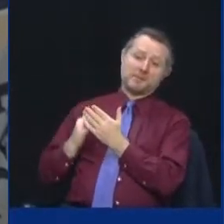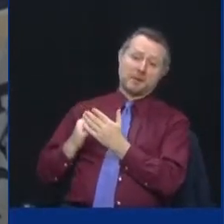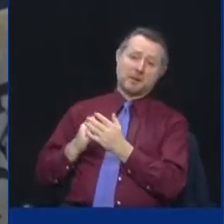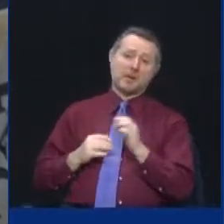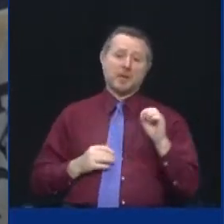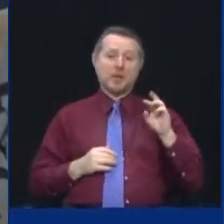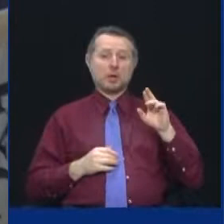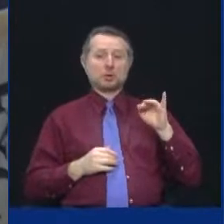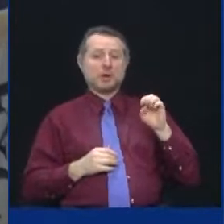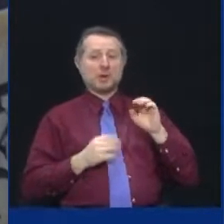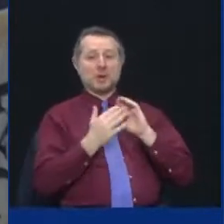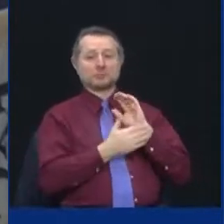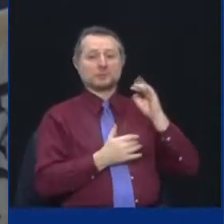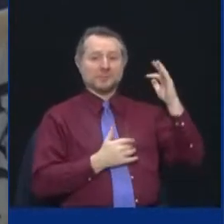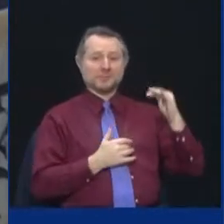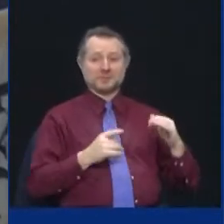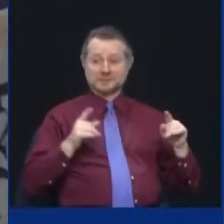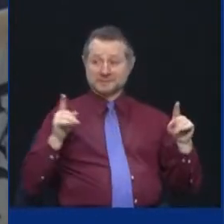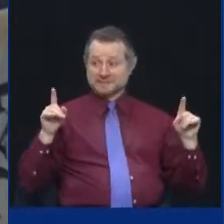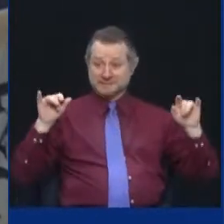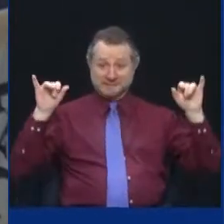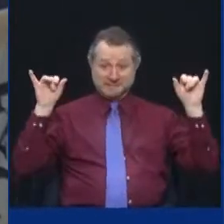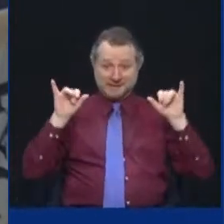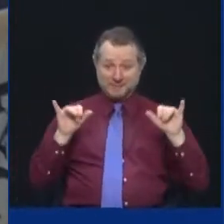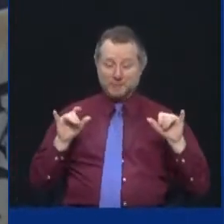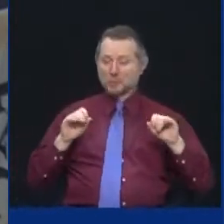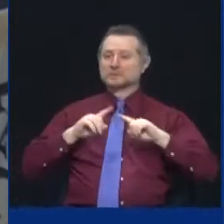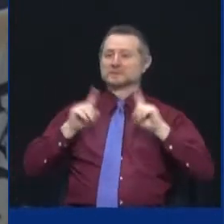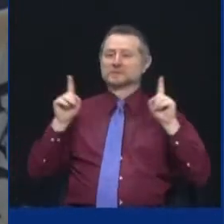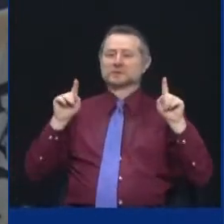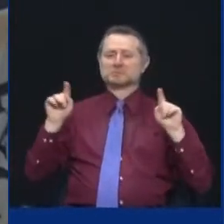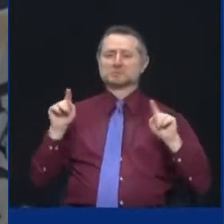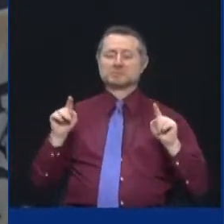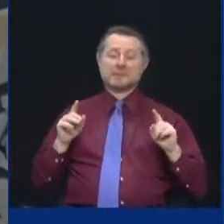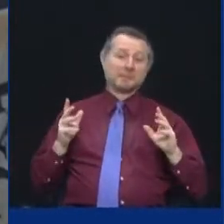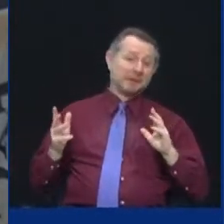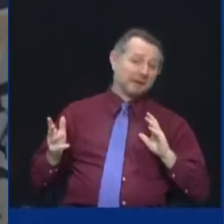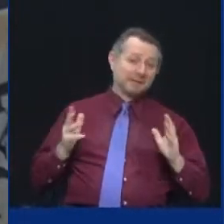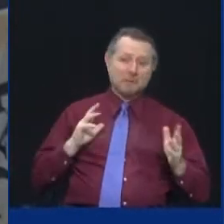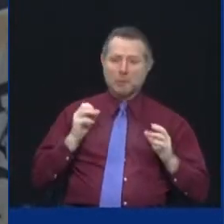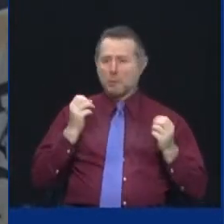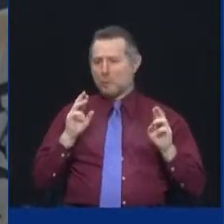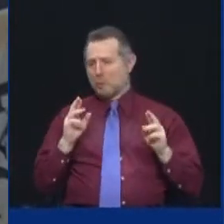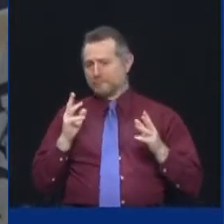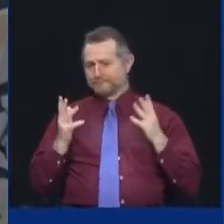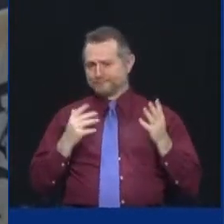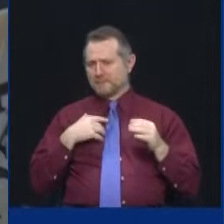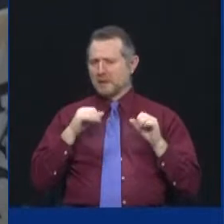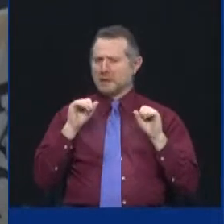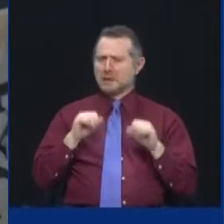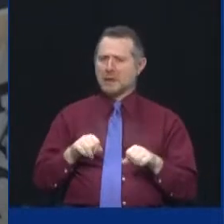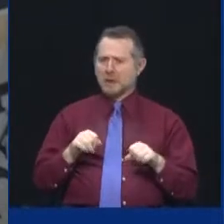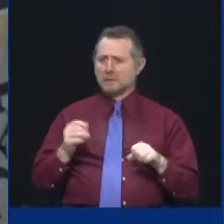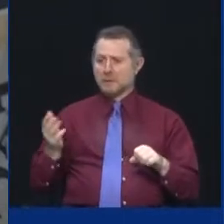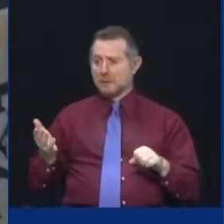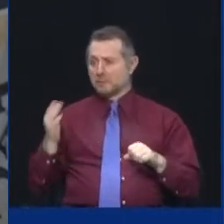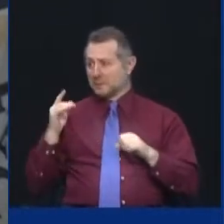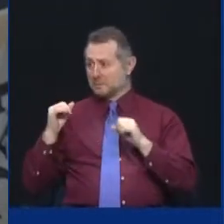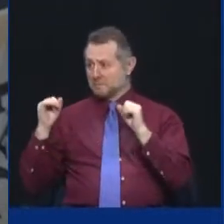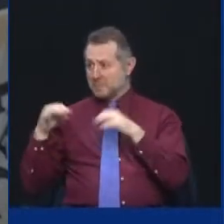Fair, see if there's any variance that would rationalize a difference in capacity, and we want to